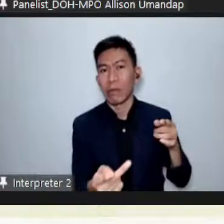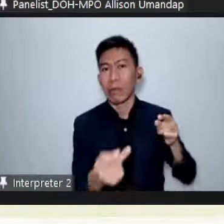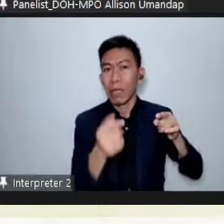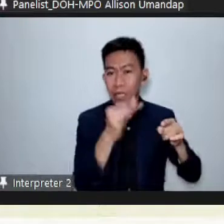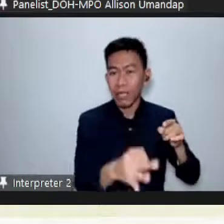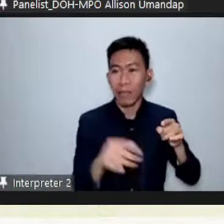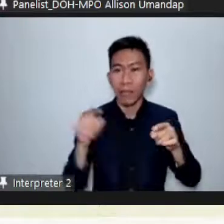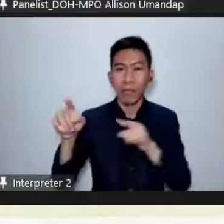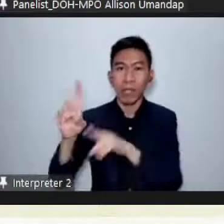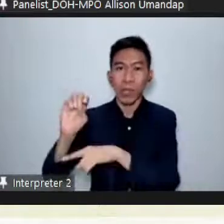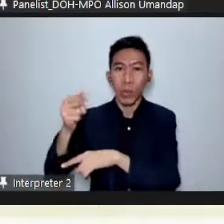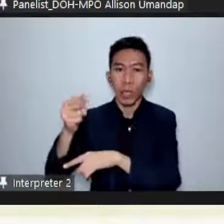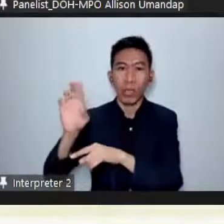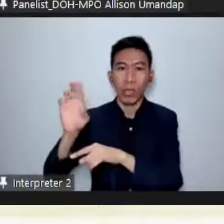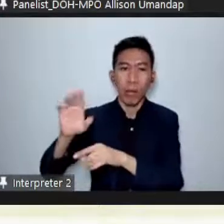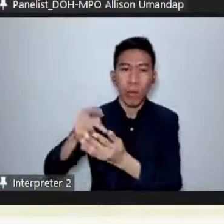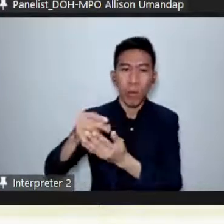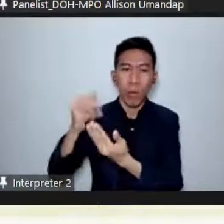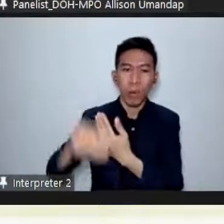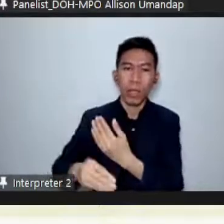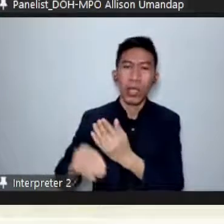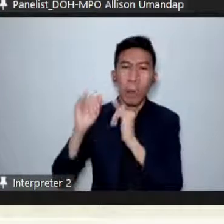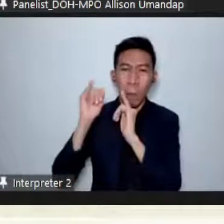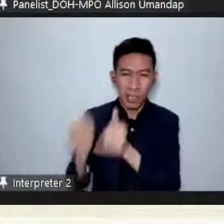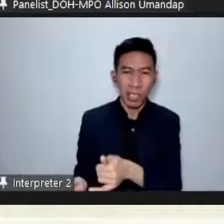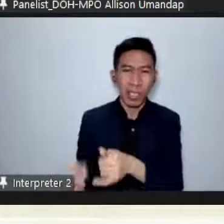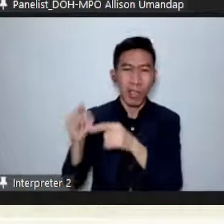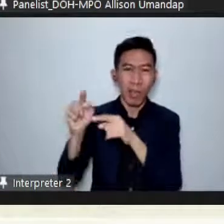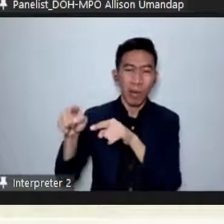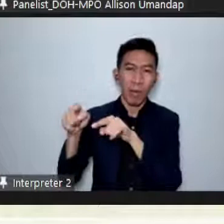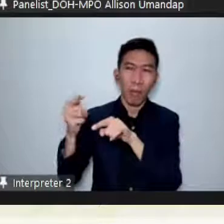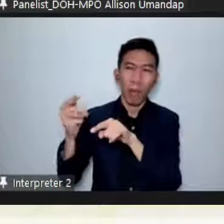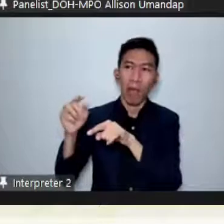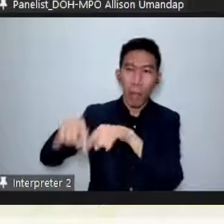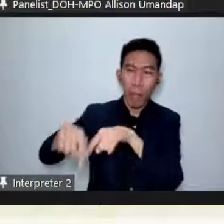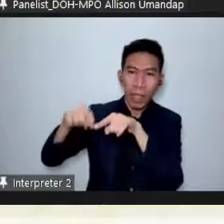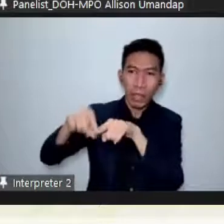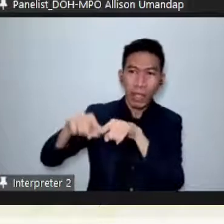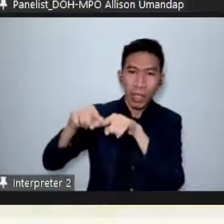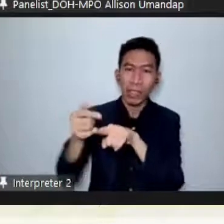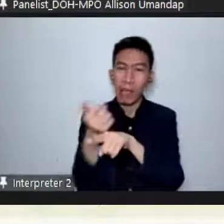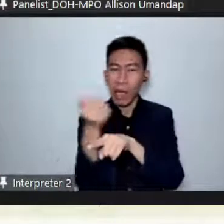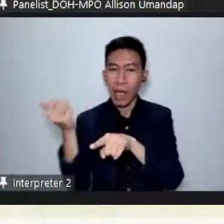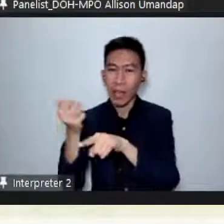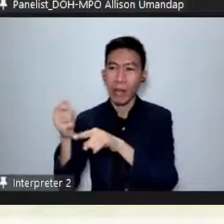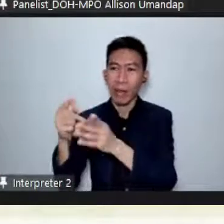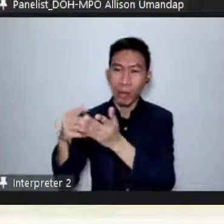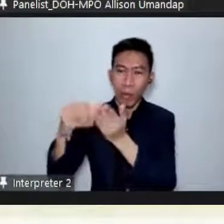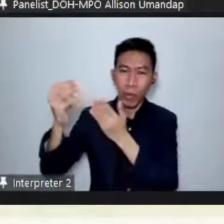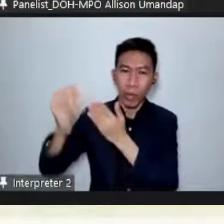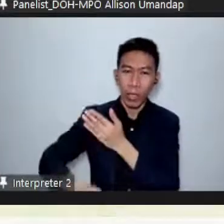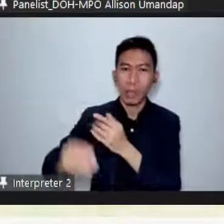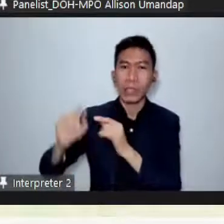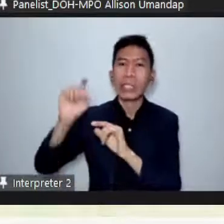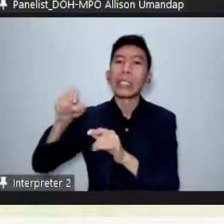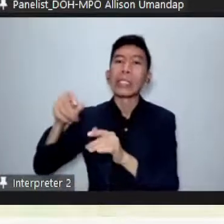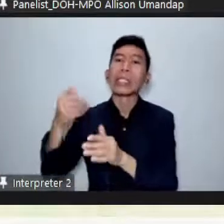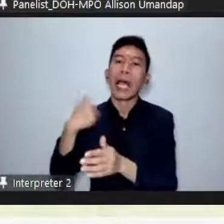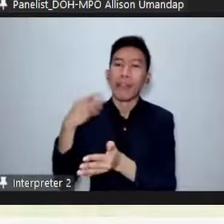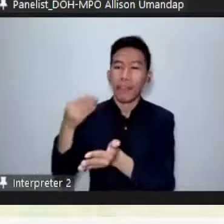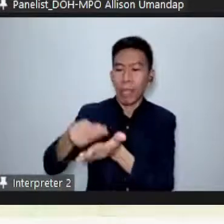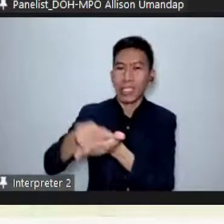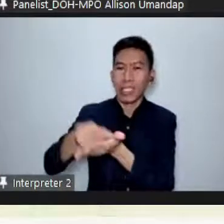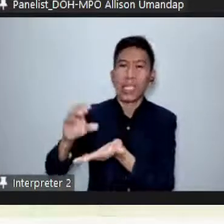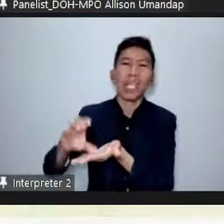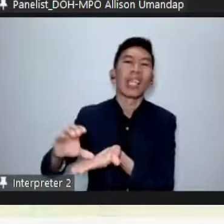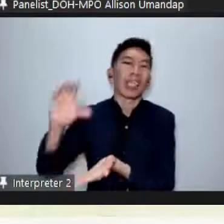is stuck under the layers of the other DOH NCD programs without a line item budget of its